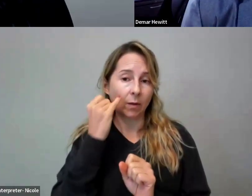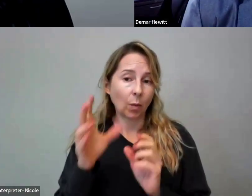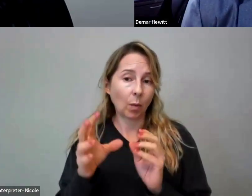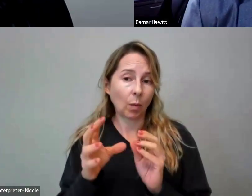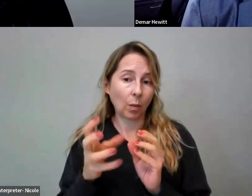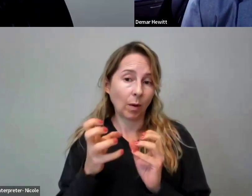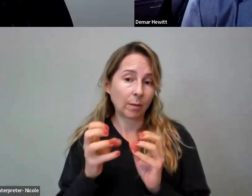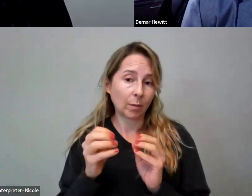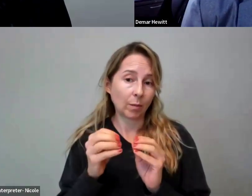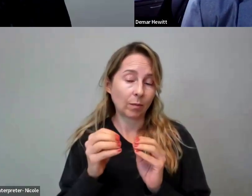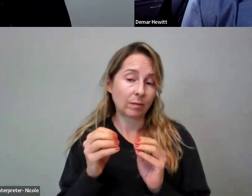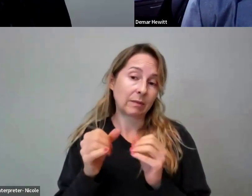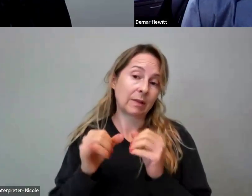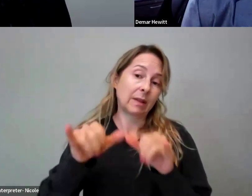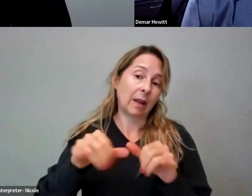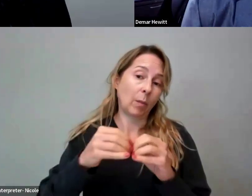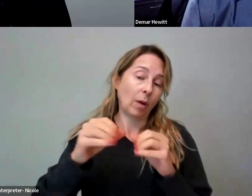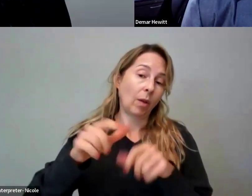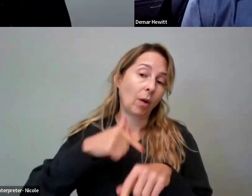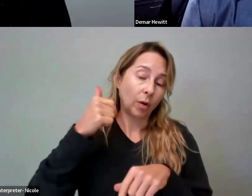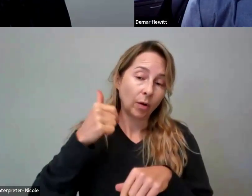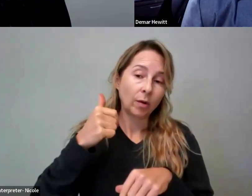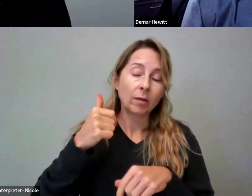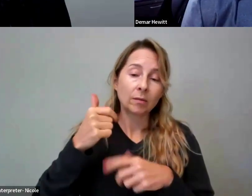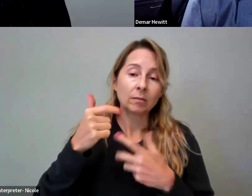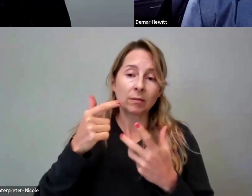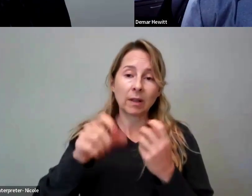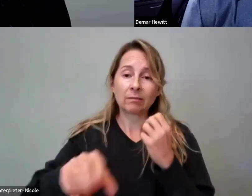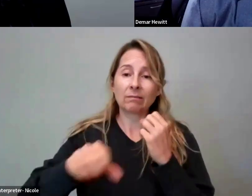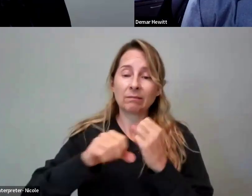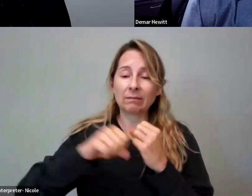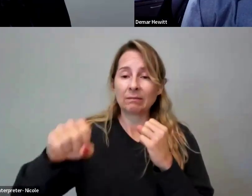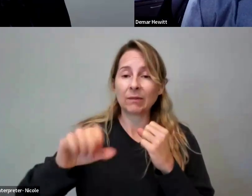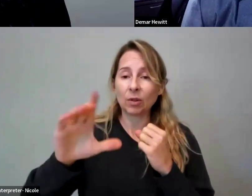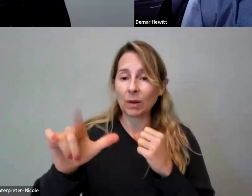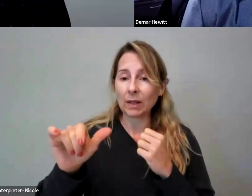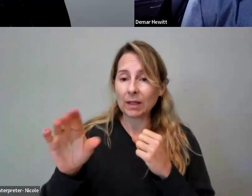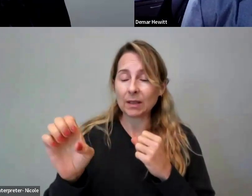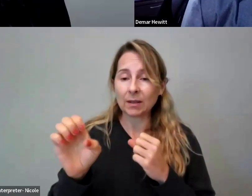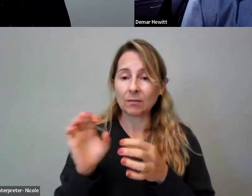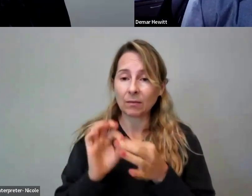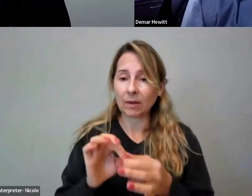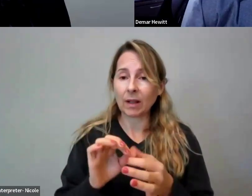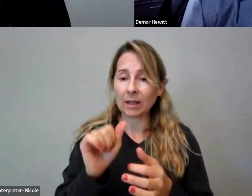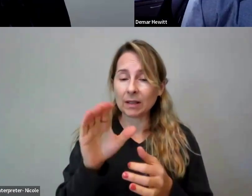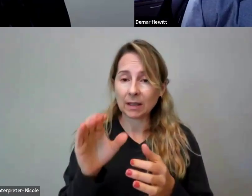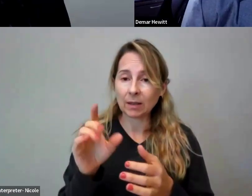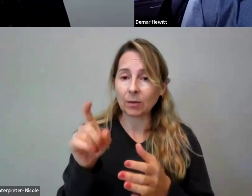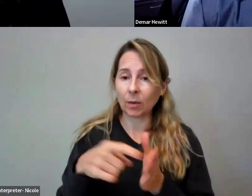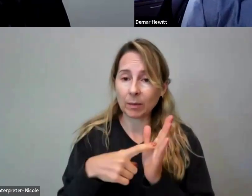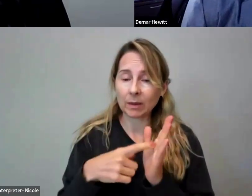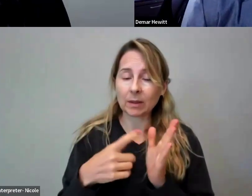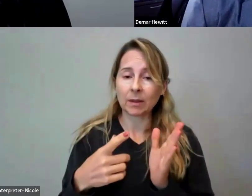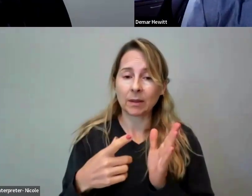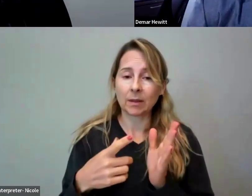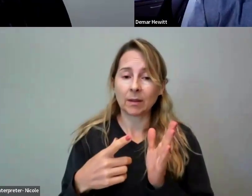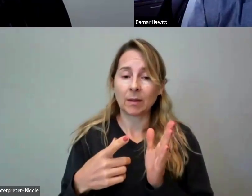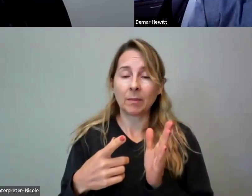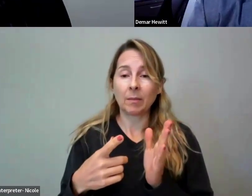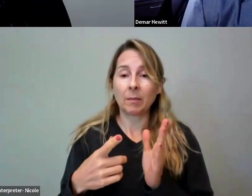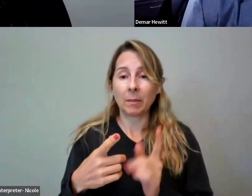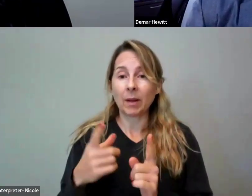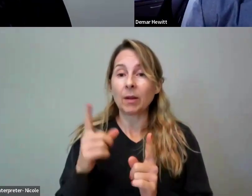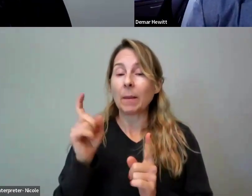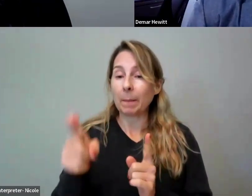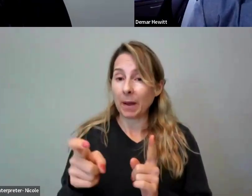longer. But the landlord can refuse, because generally speaking, there is an obligation to provide